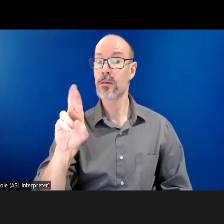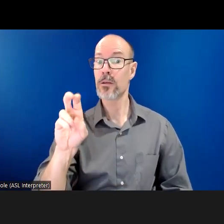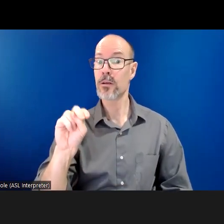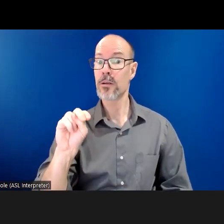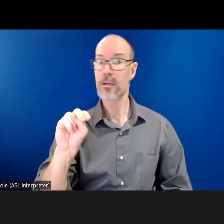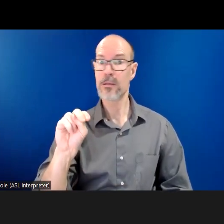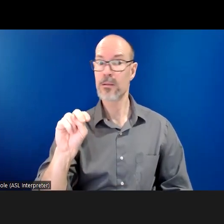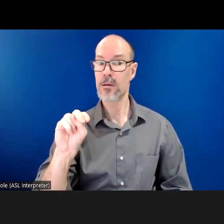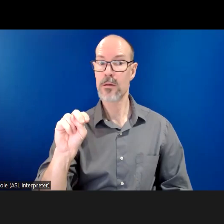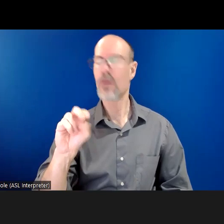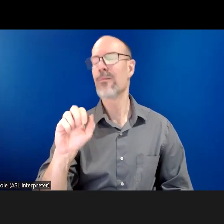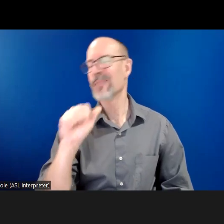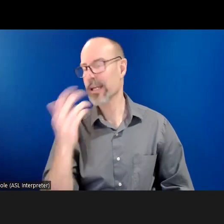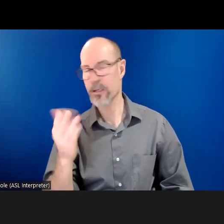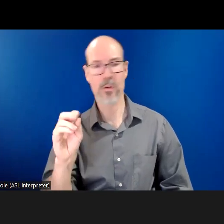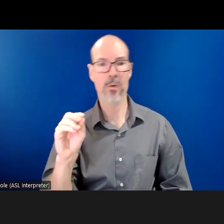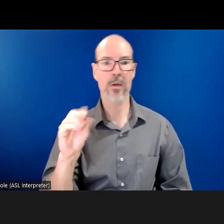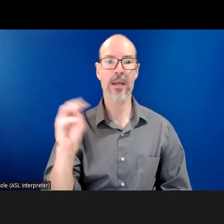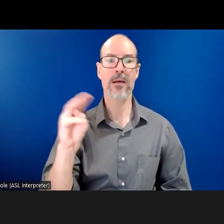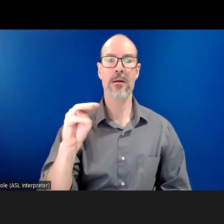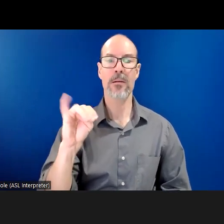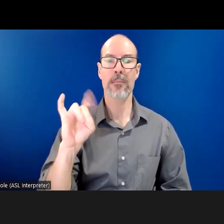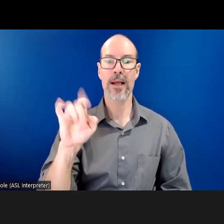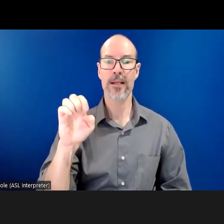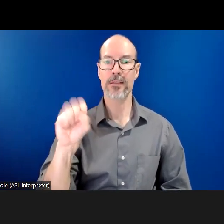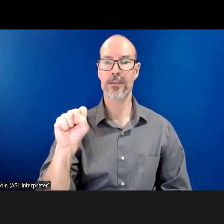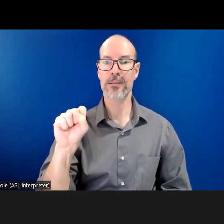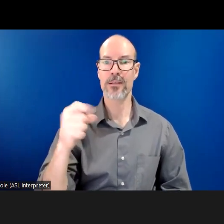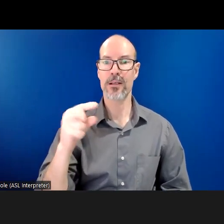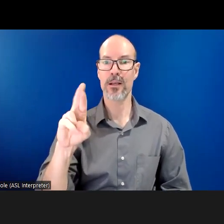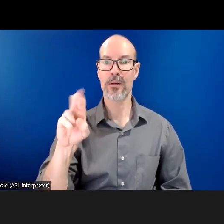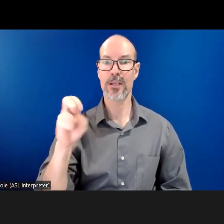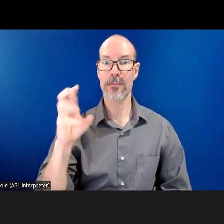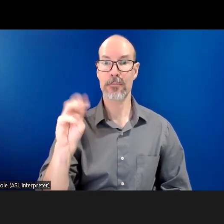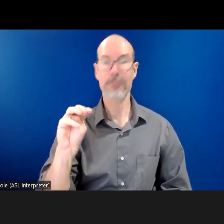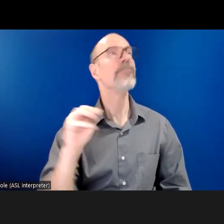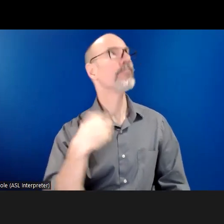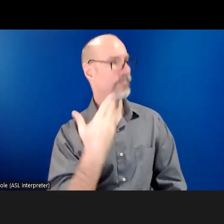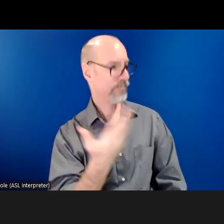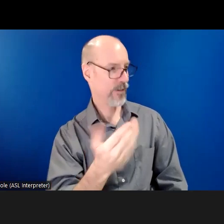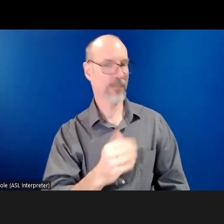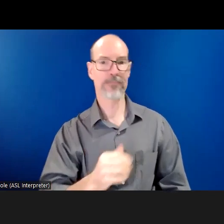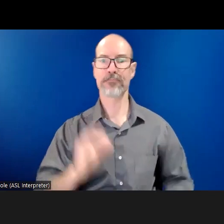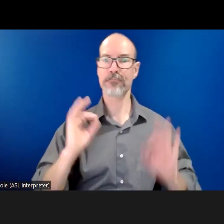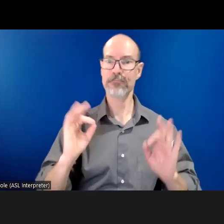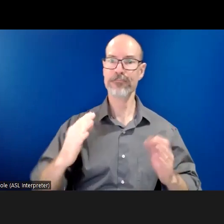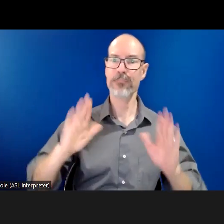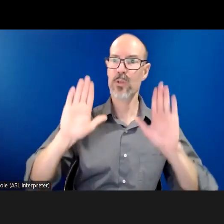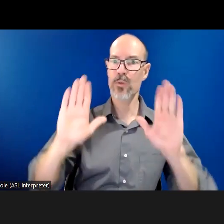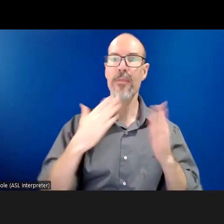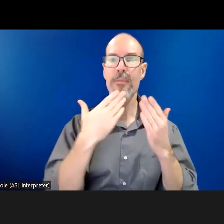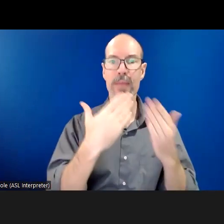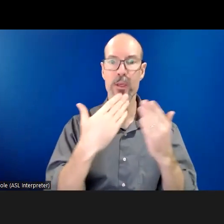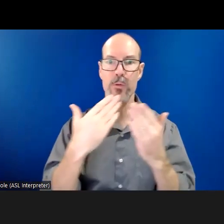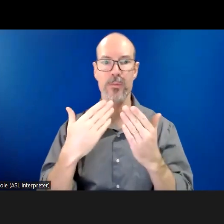Oh, Ari is not here. And Miles Gresham. Here. Great. Thank you all. And